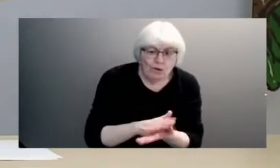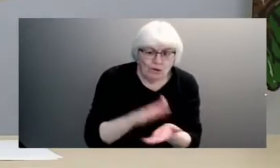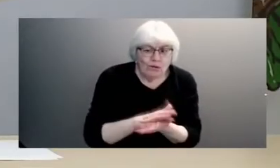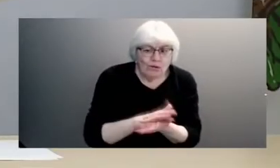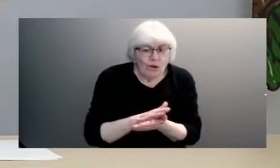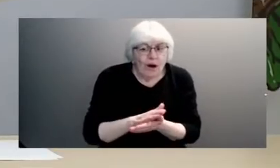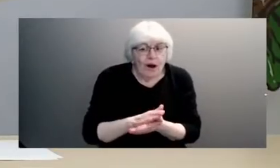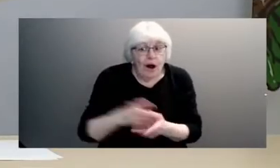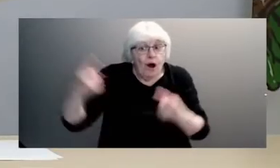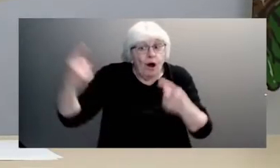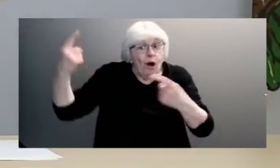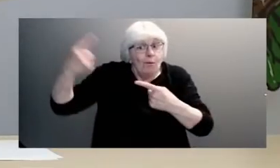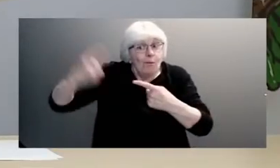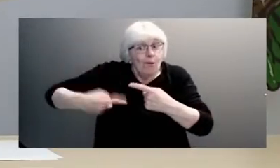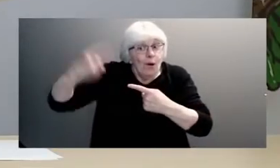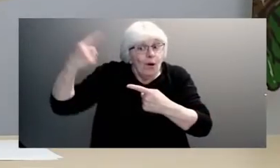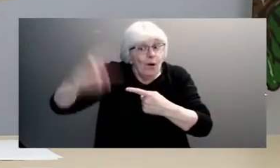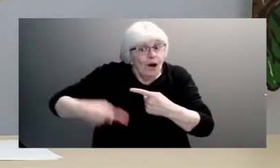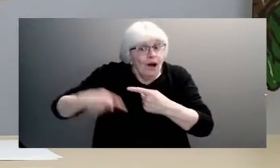and